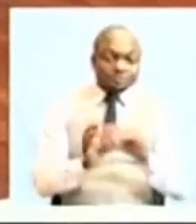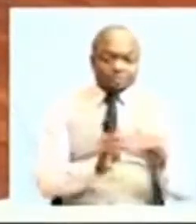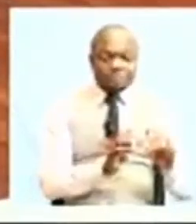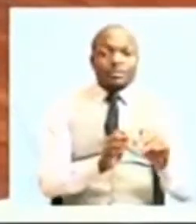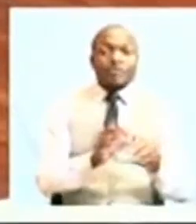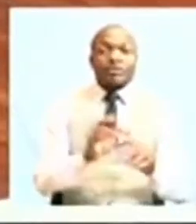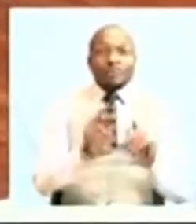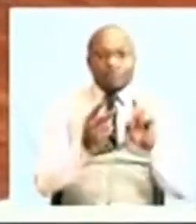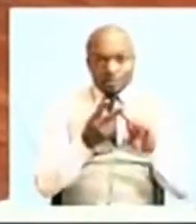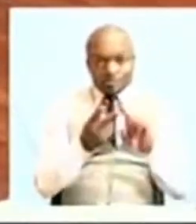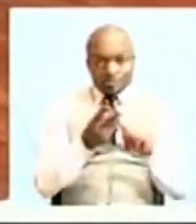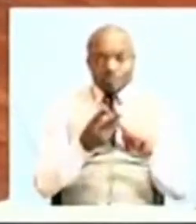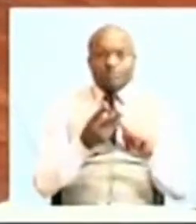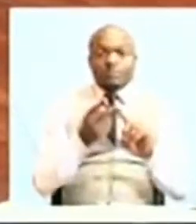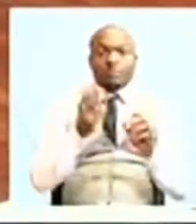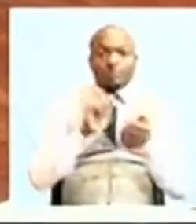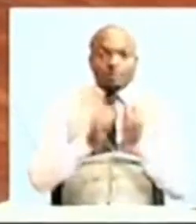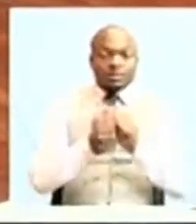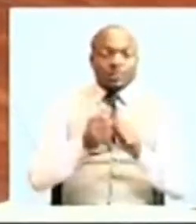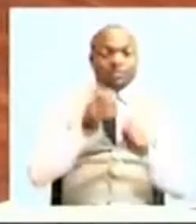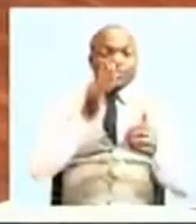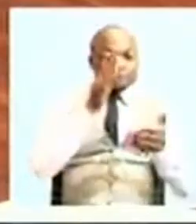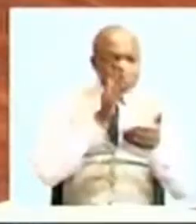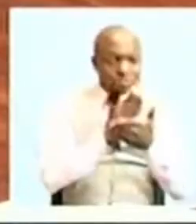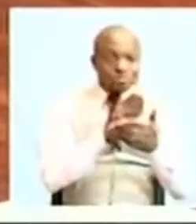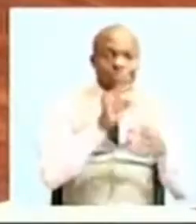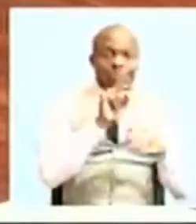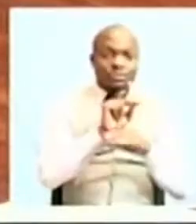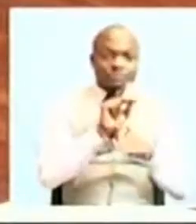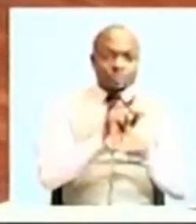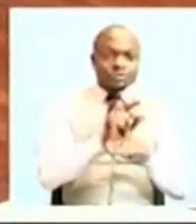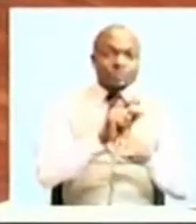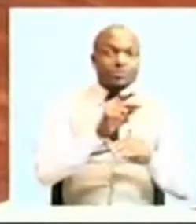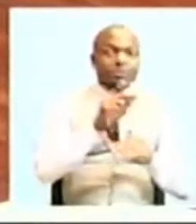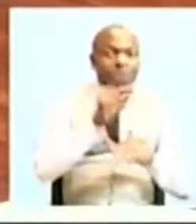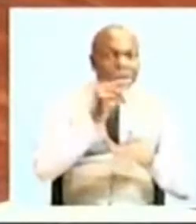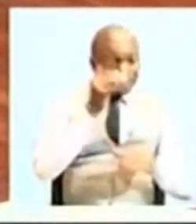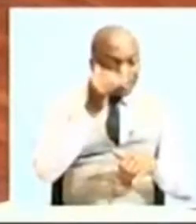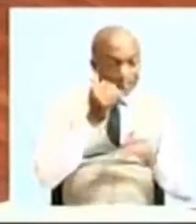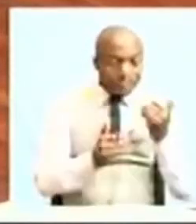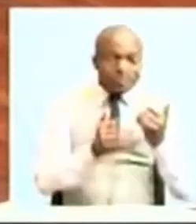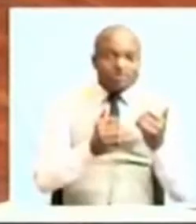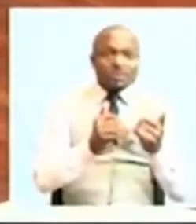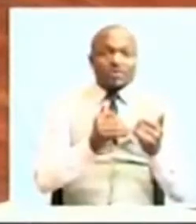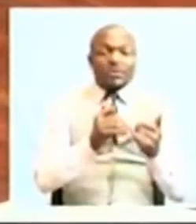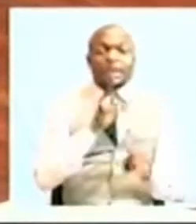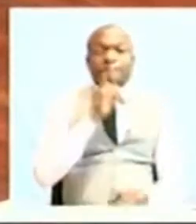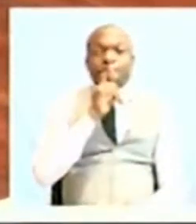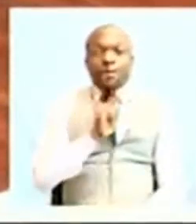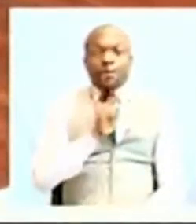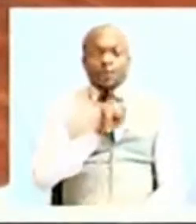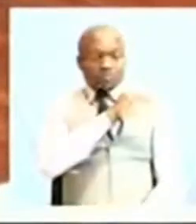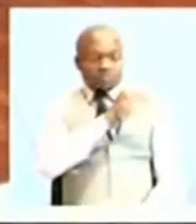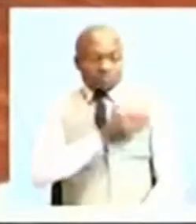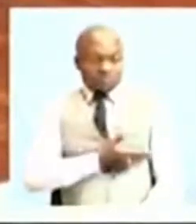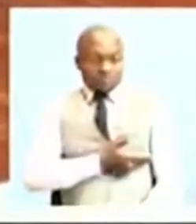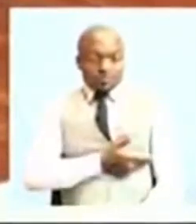to stored projects, completion of male and female police cells in Mamba.